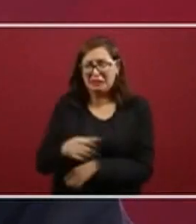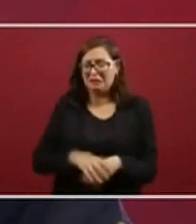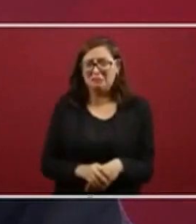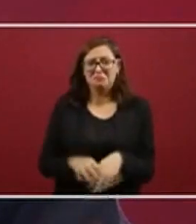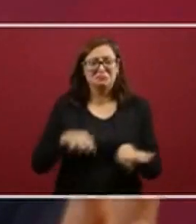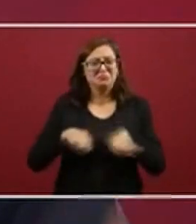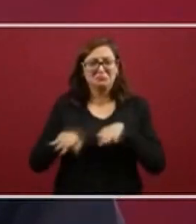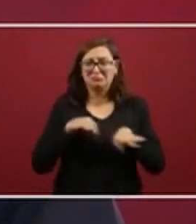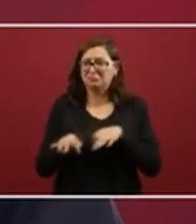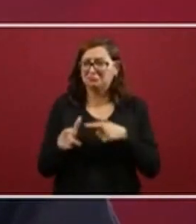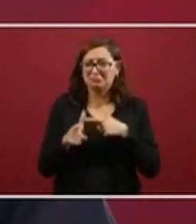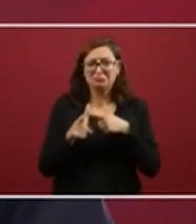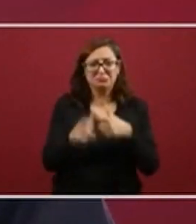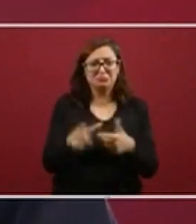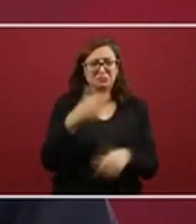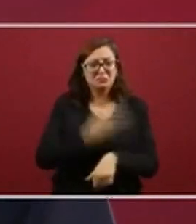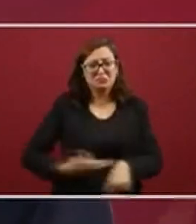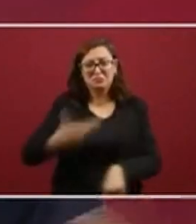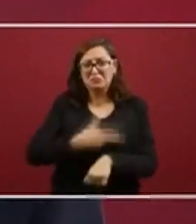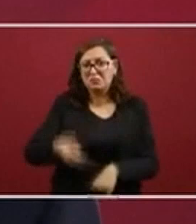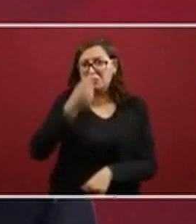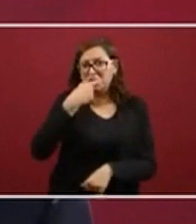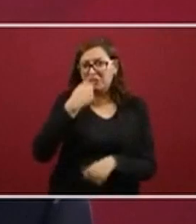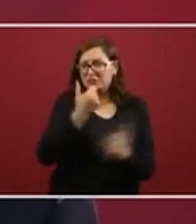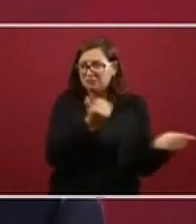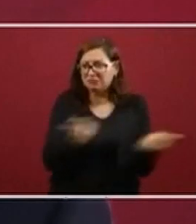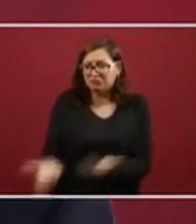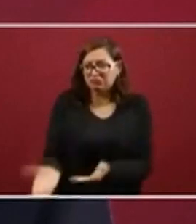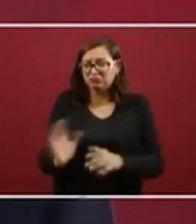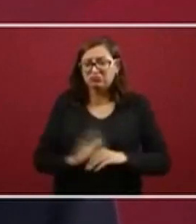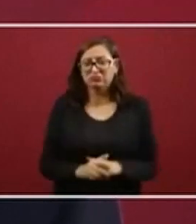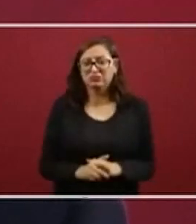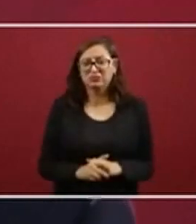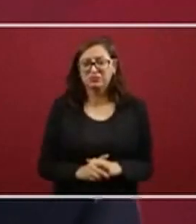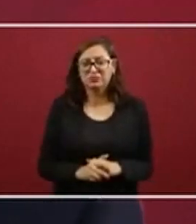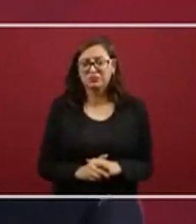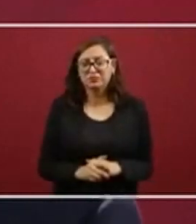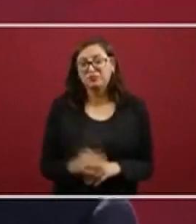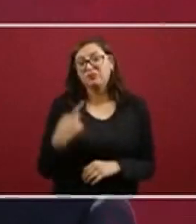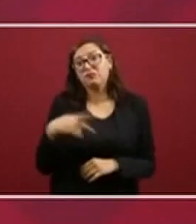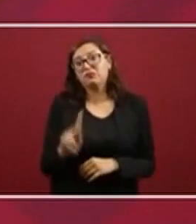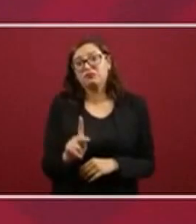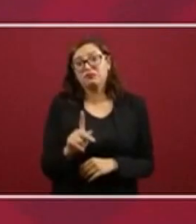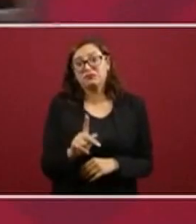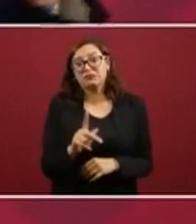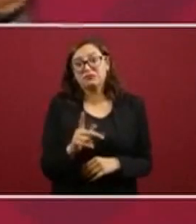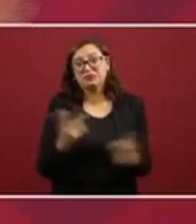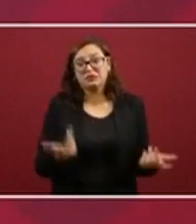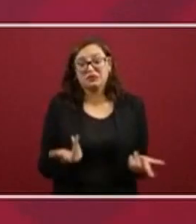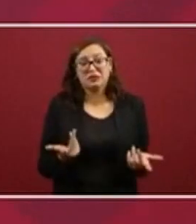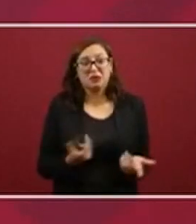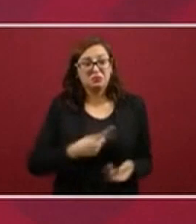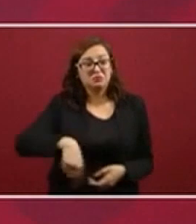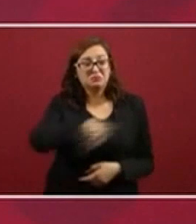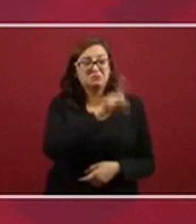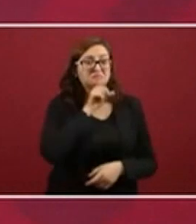is being fired from the healthcare sector, and we're working hard to ensure there is no lack of medicine. But the healthcare system is in bad shape. That's